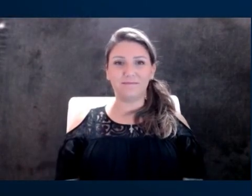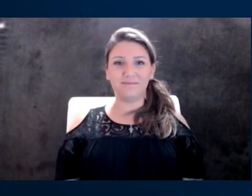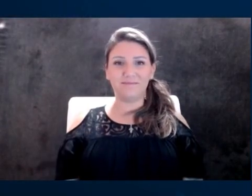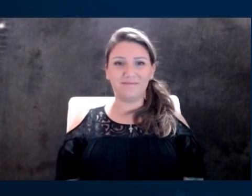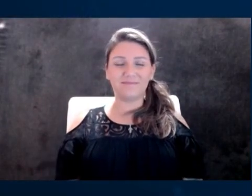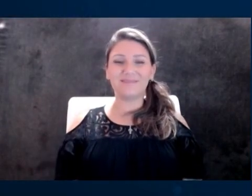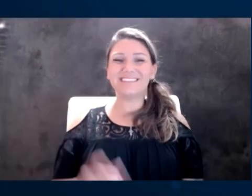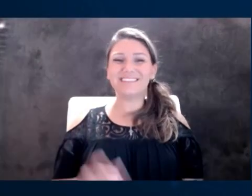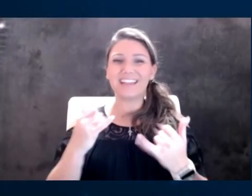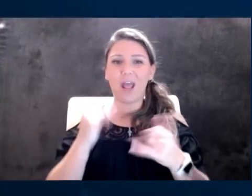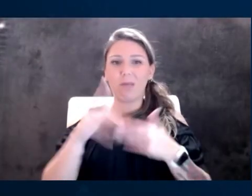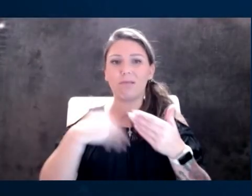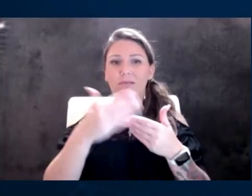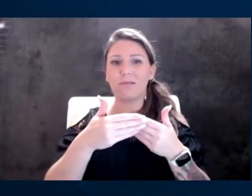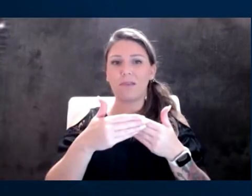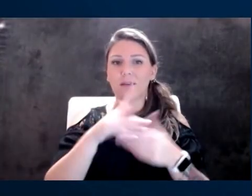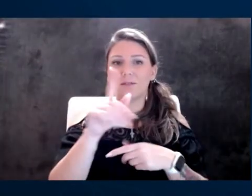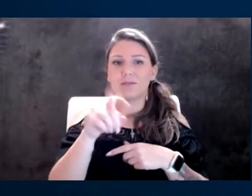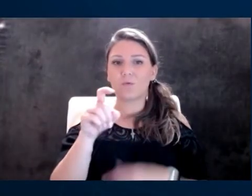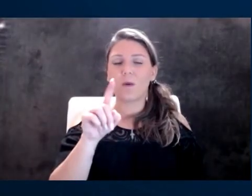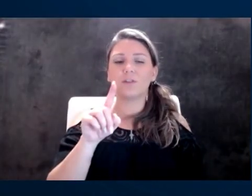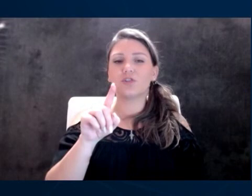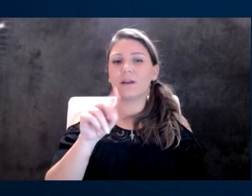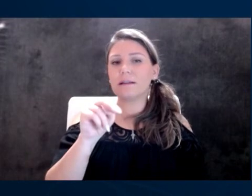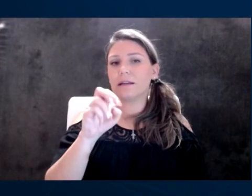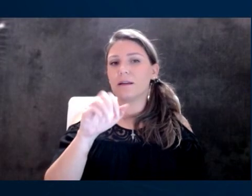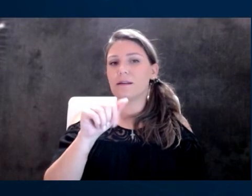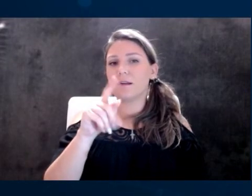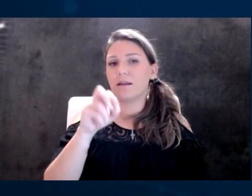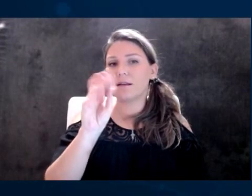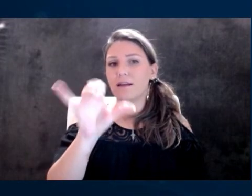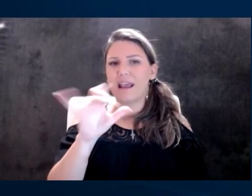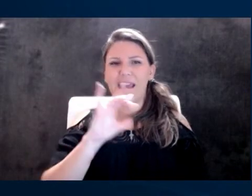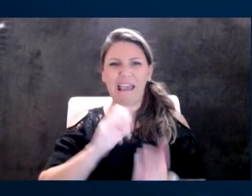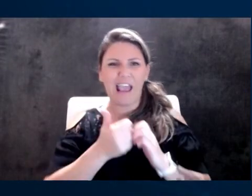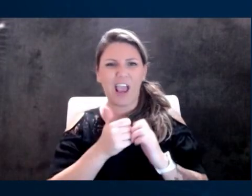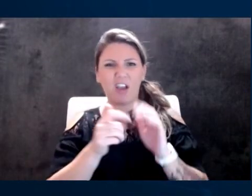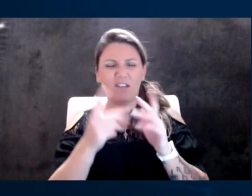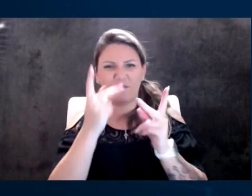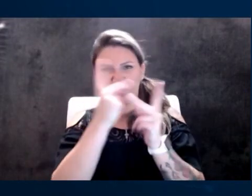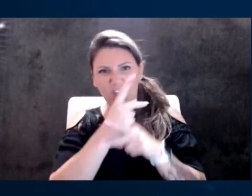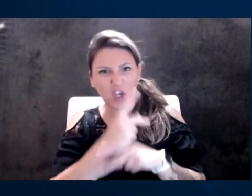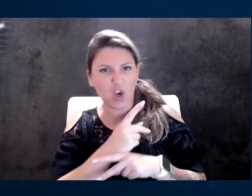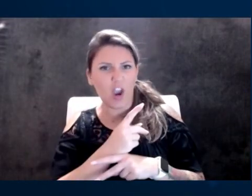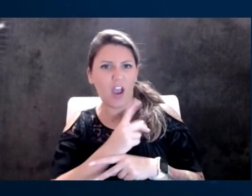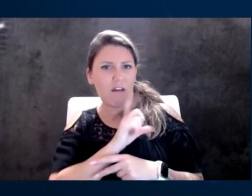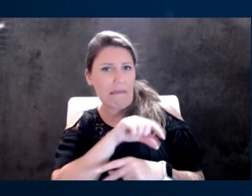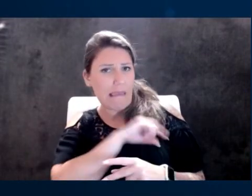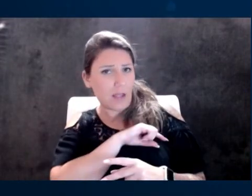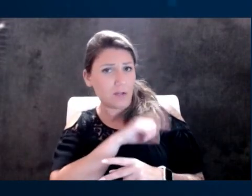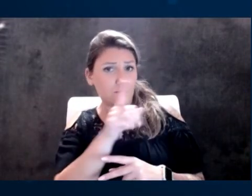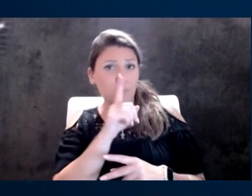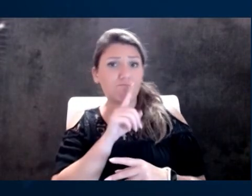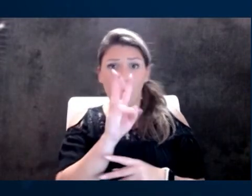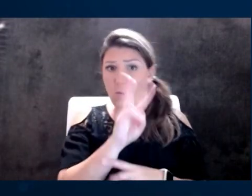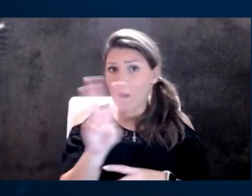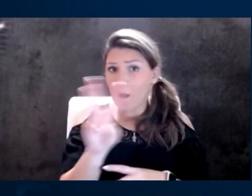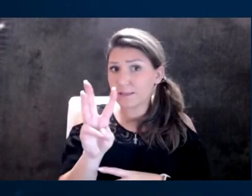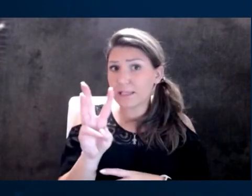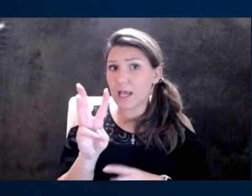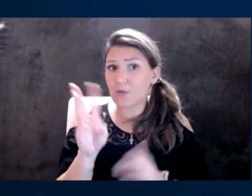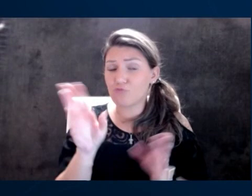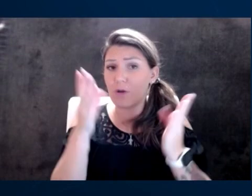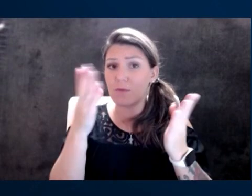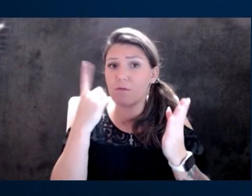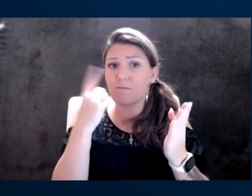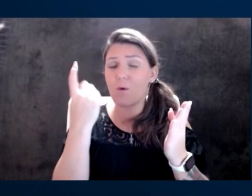from Nancy. She says, how do I find out if I'm eligible for a clinical trial? Is there a website that you recommend for any clinical trial? Where would they